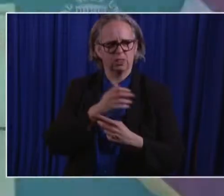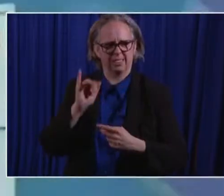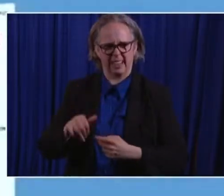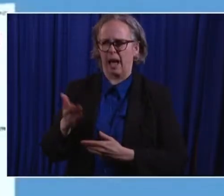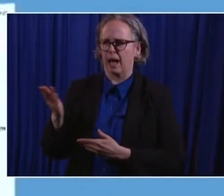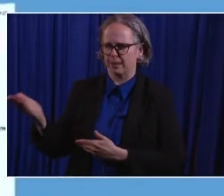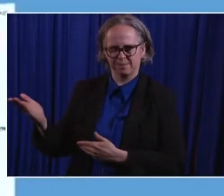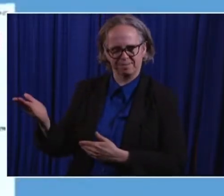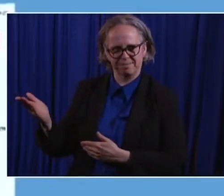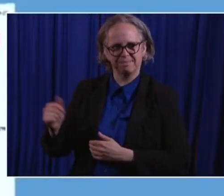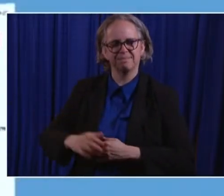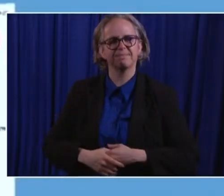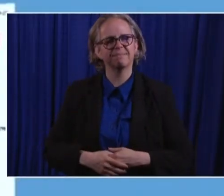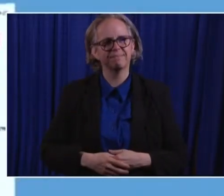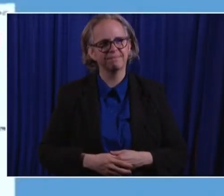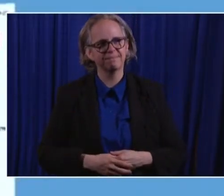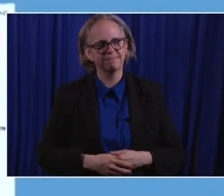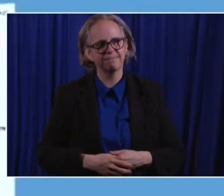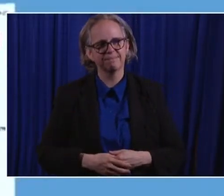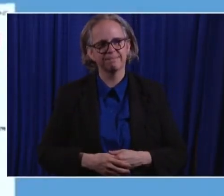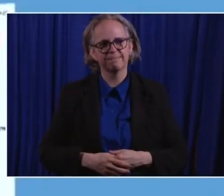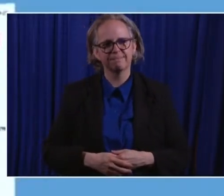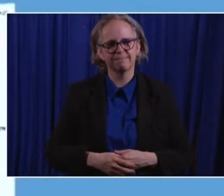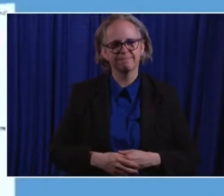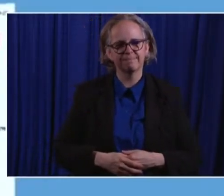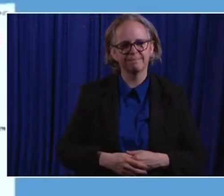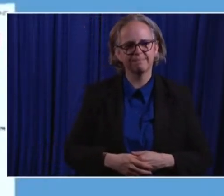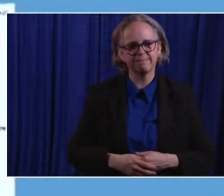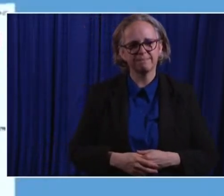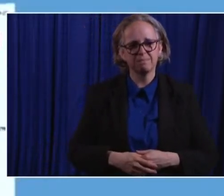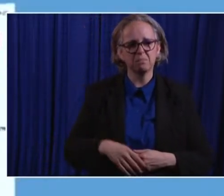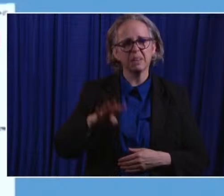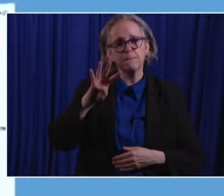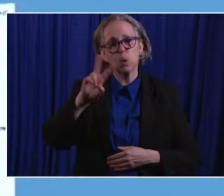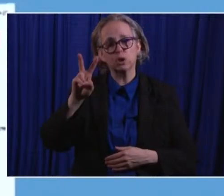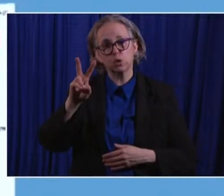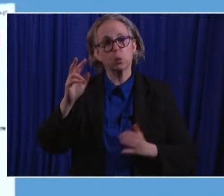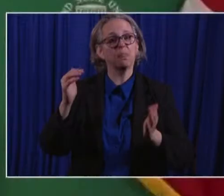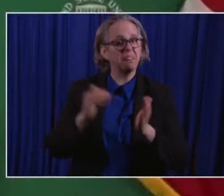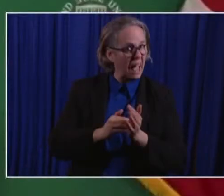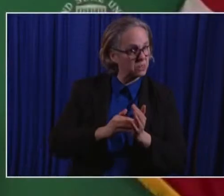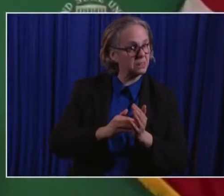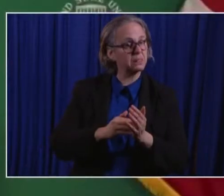what we're doing there. Second dose is 42,000 for the last